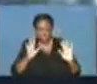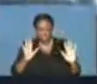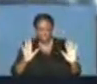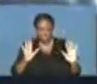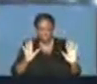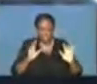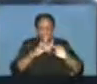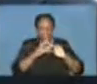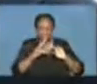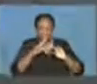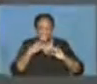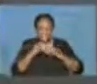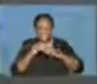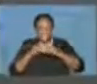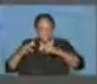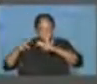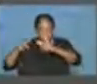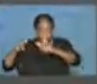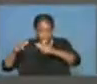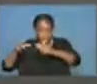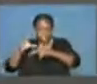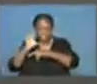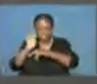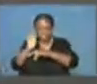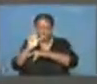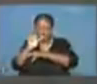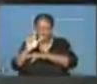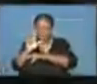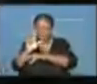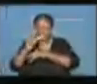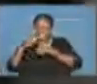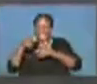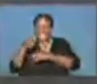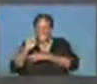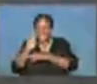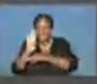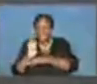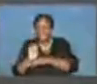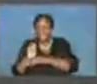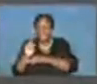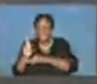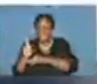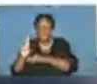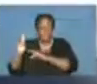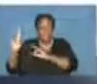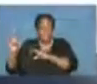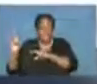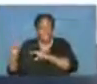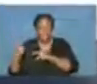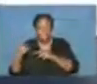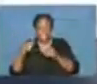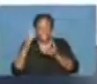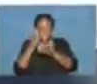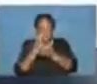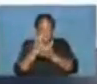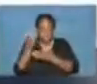basis, walking out to the Coral Harbor Community Park. He had a little gig out to the convenience store. The stockman used to